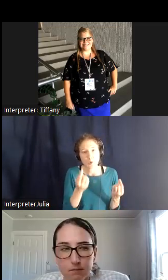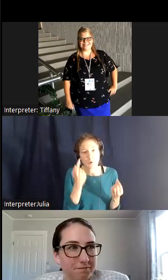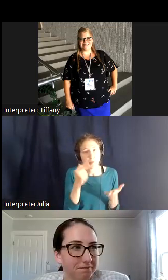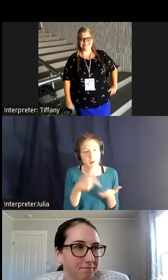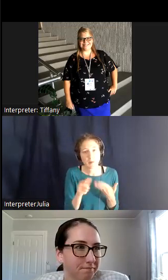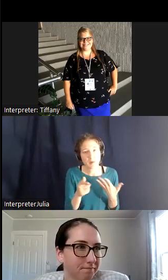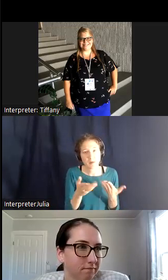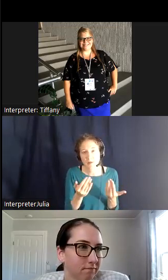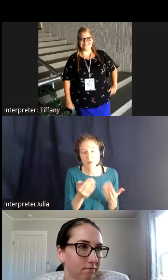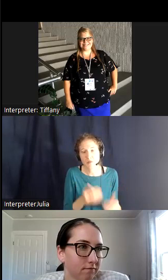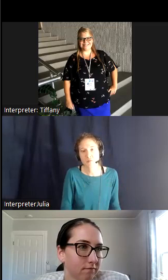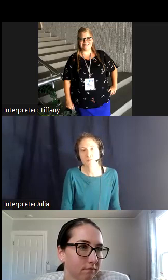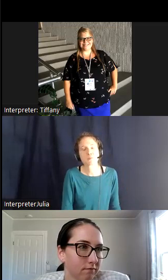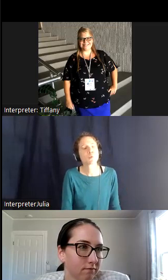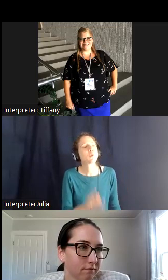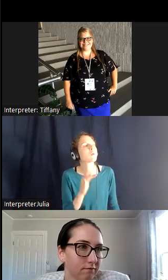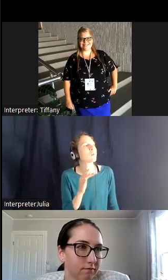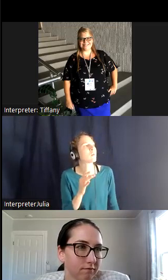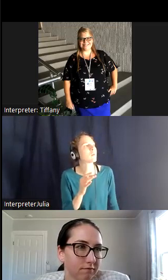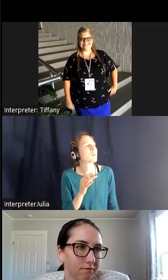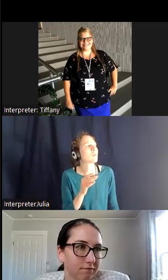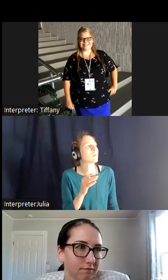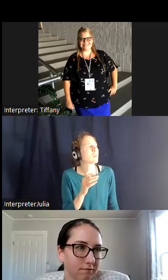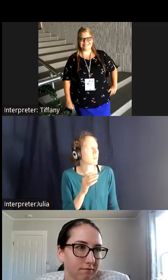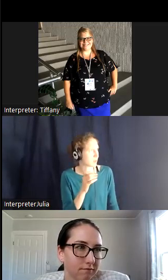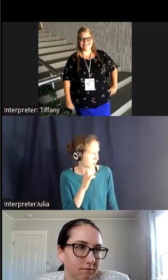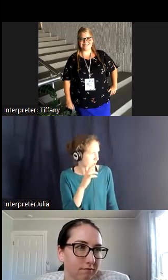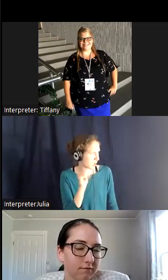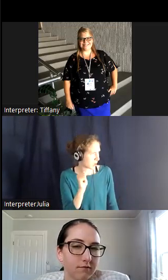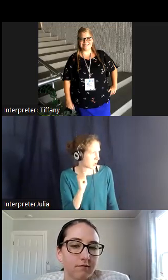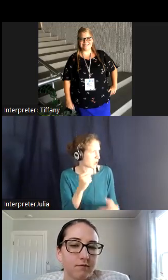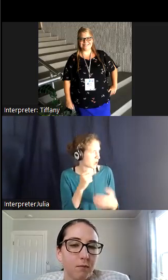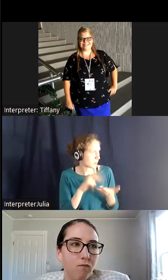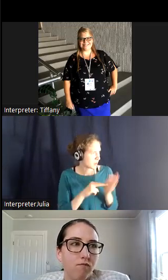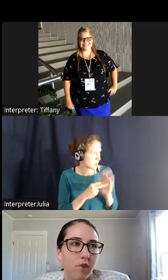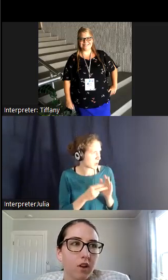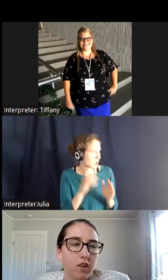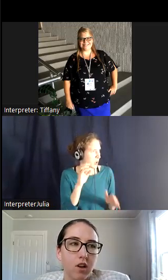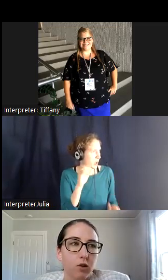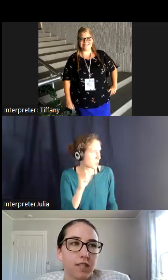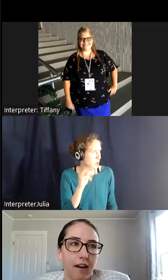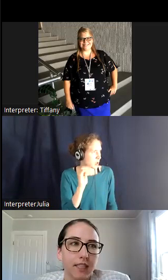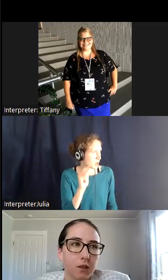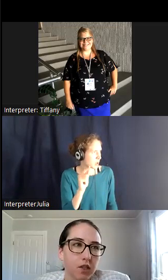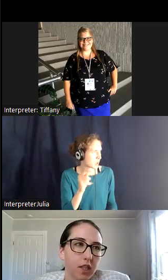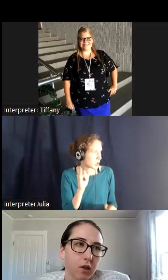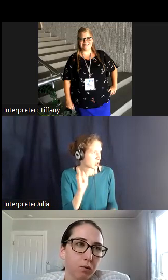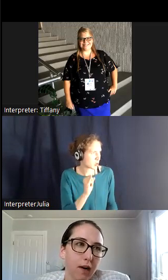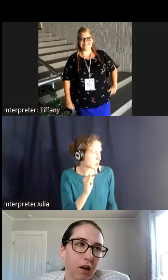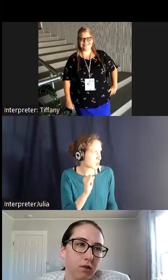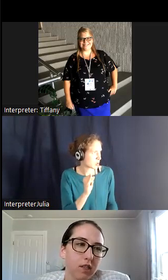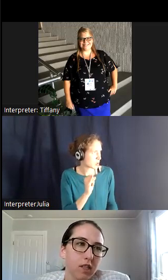Oh, to make sure, Erica, you're talking about the commercial insurers question from Edie. No, Daphne's